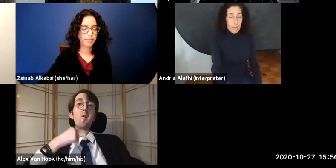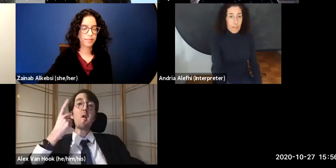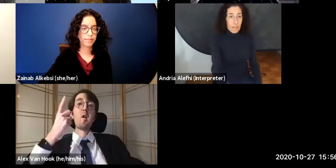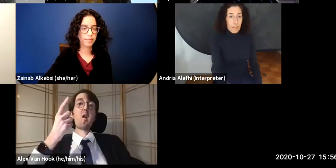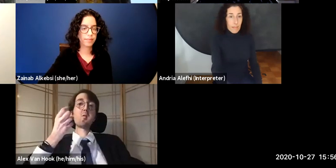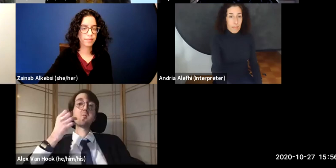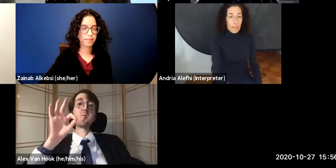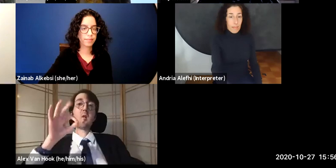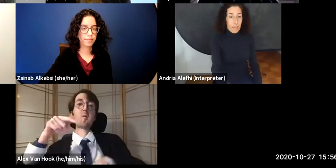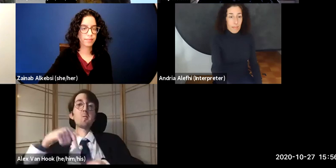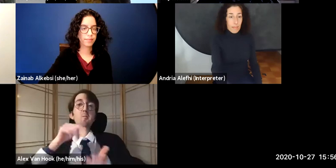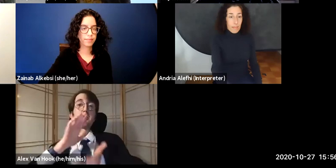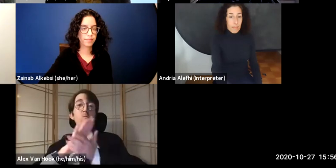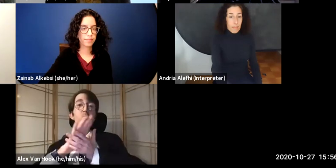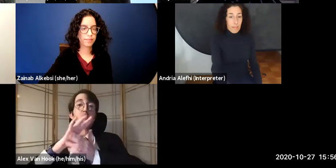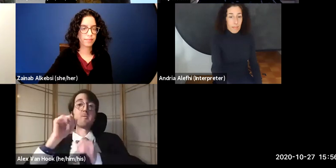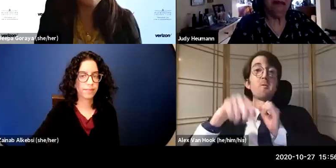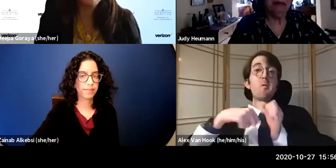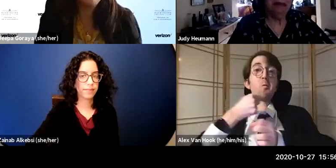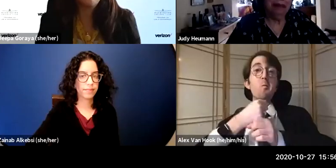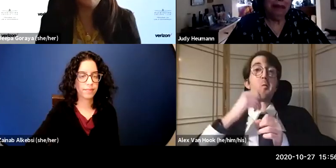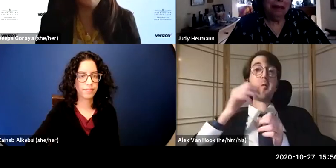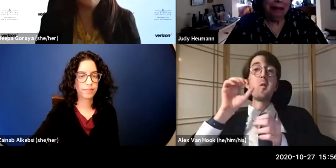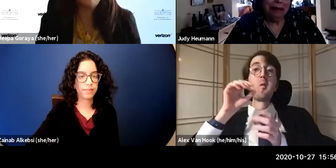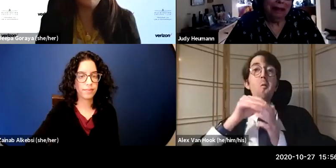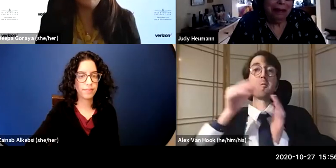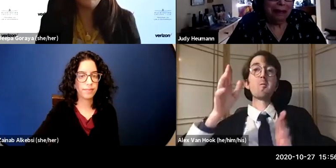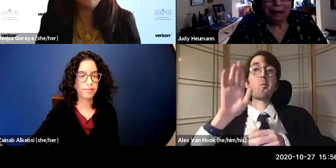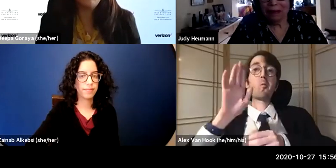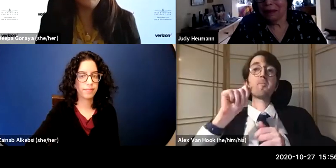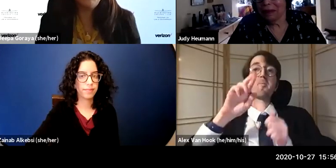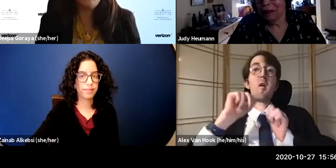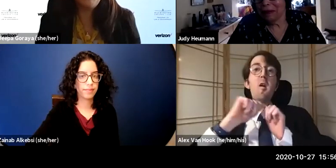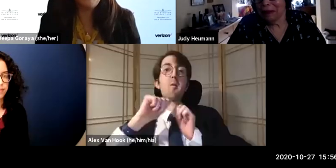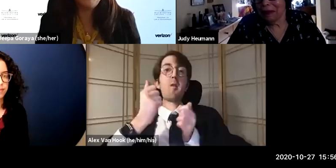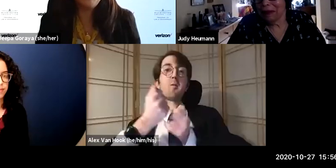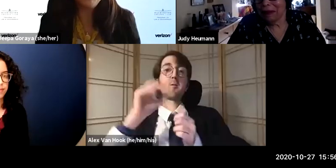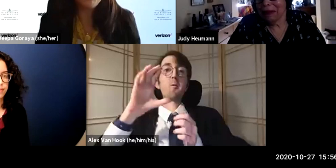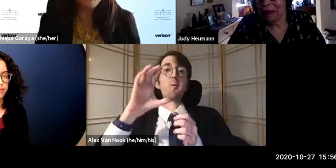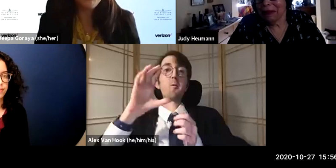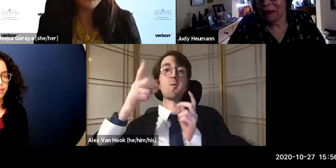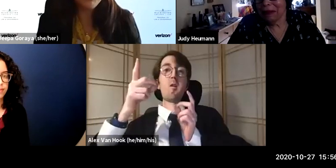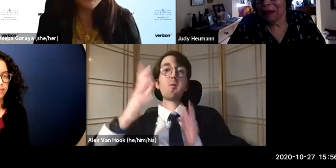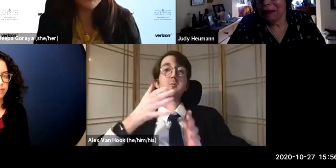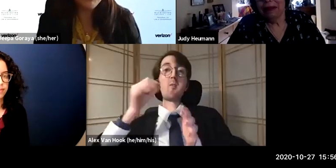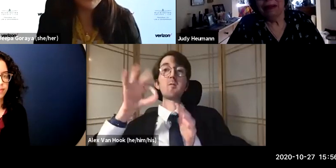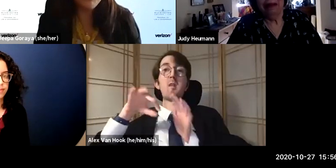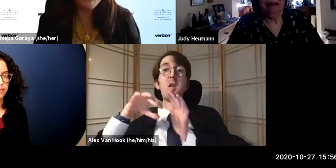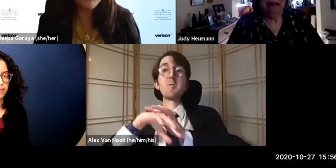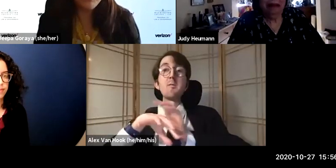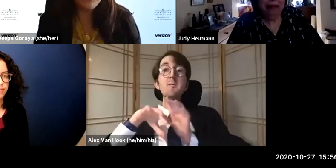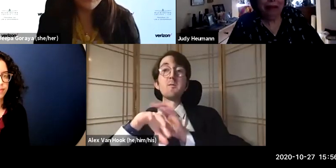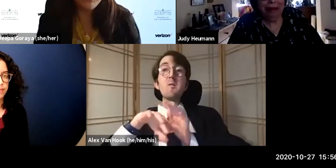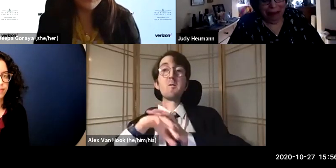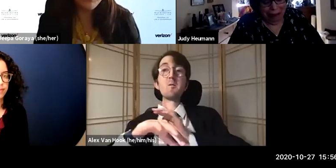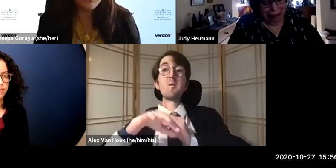Washington College of Law, WCL. I am one of this year's Academic Student Bar